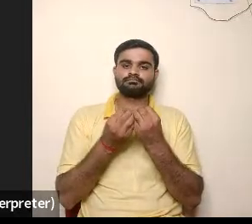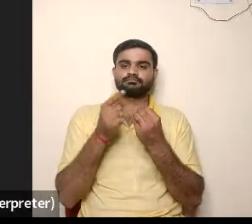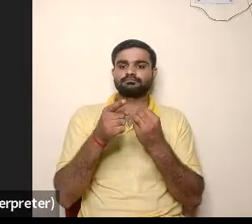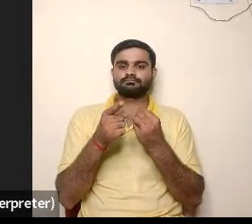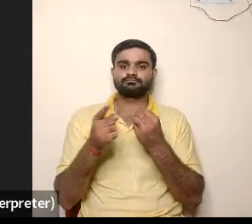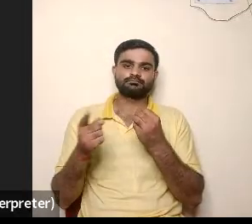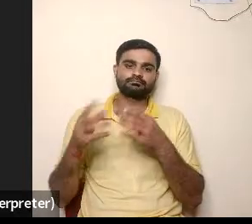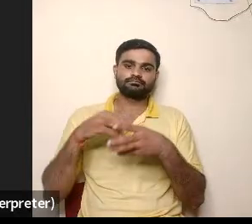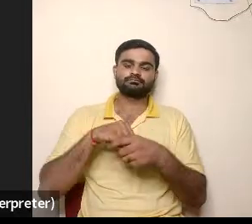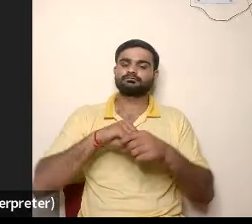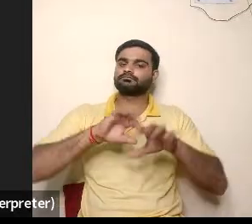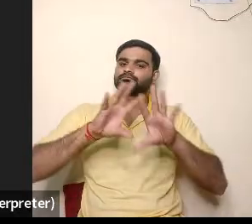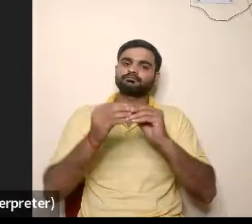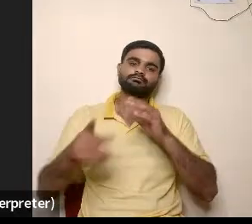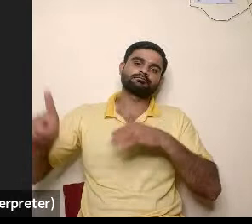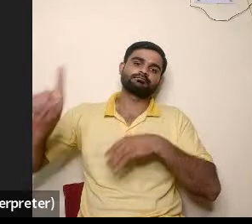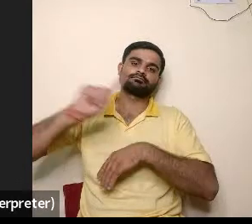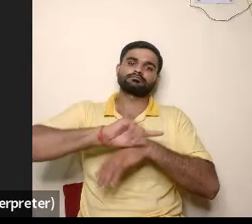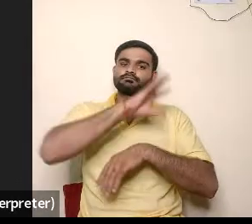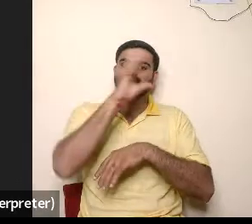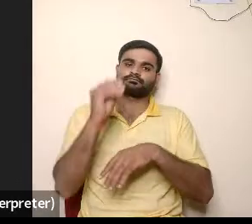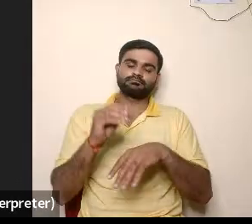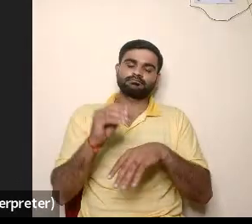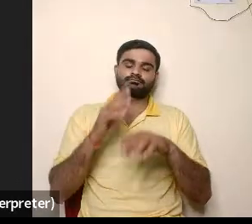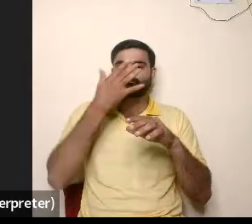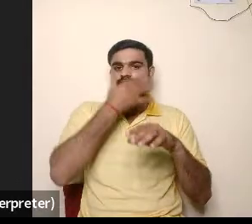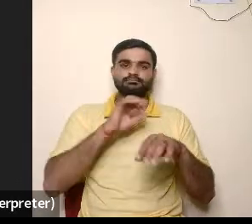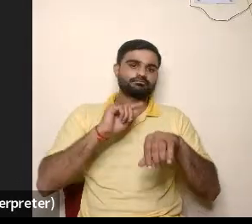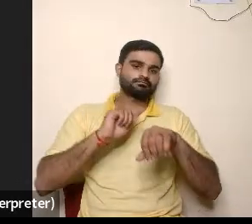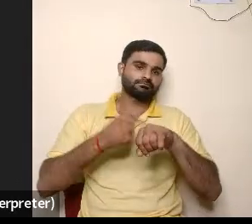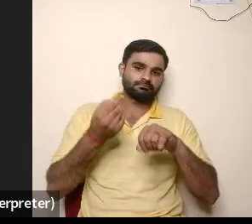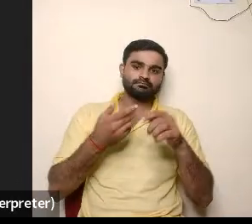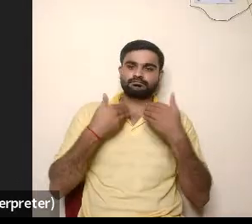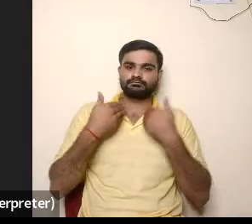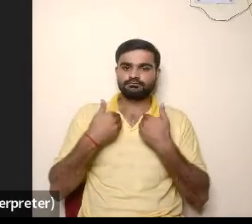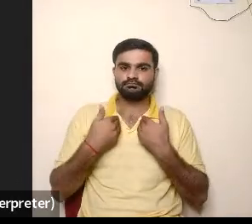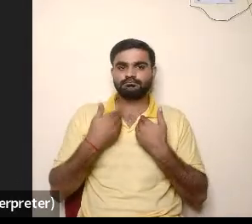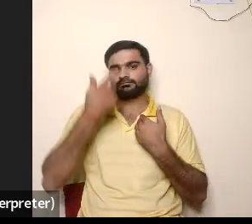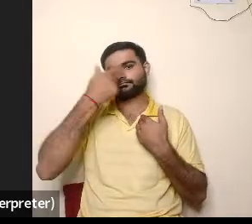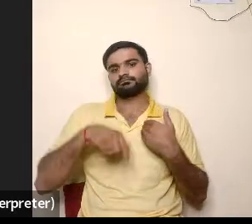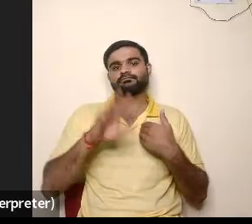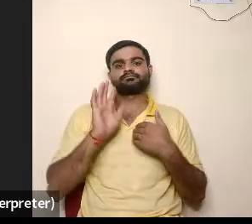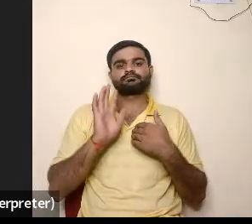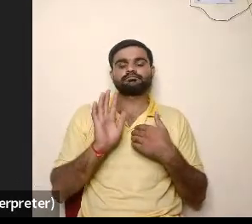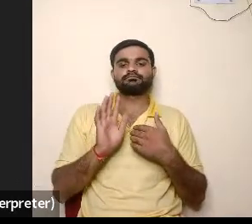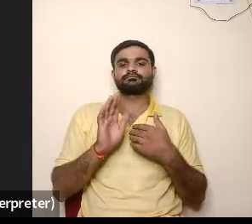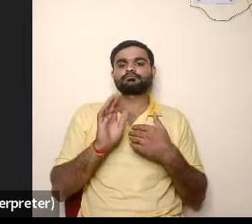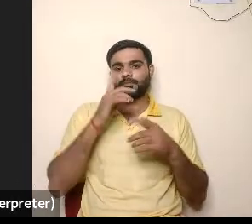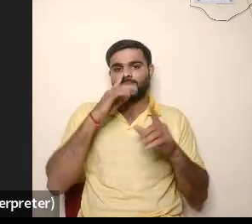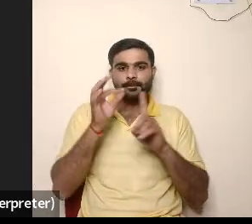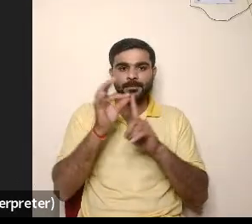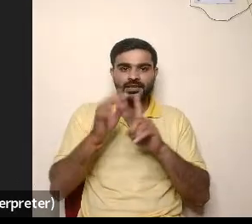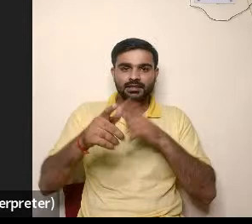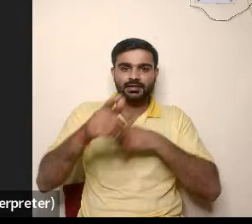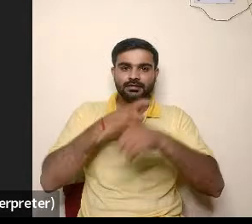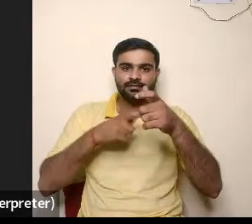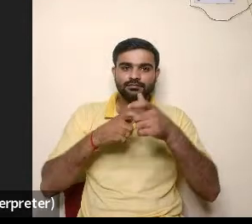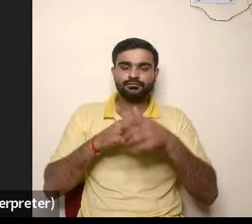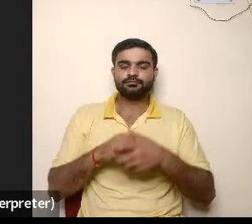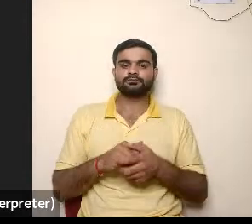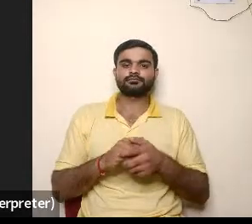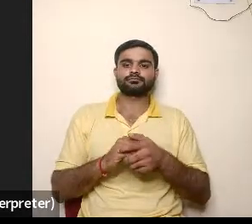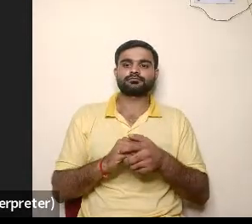in its entirety. It's been a wonderful opportunity for me personally. Although we had few people in